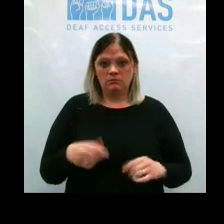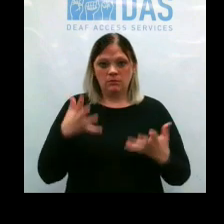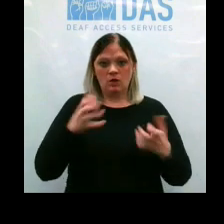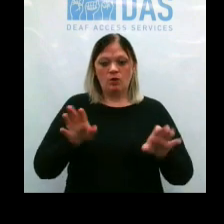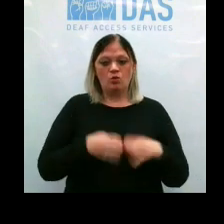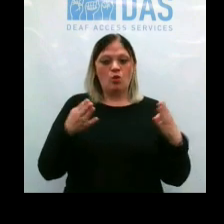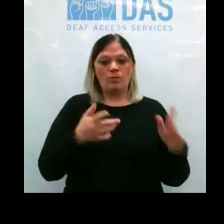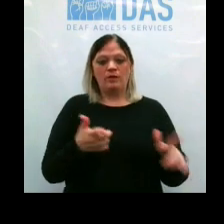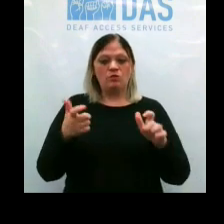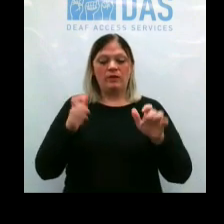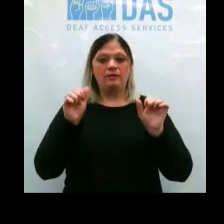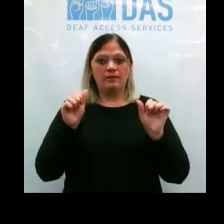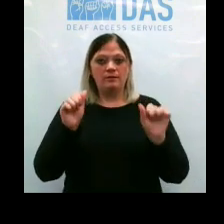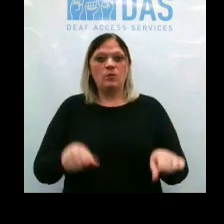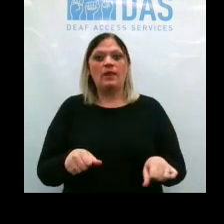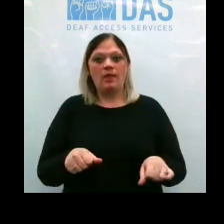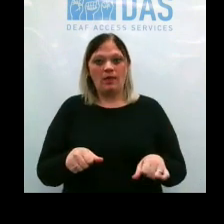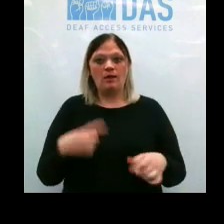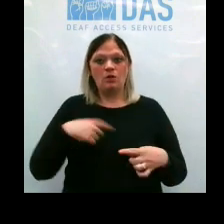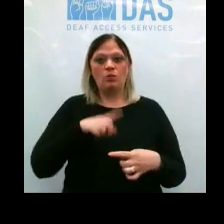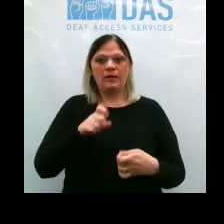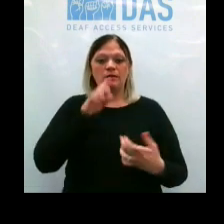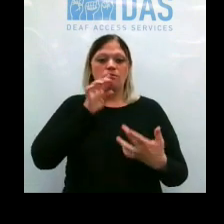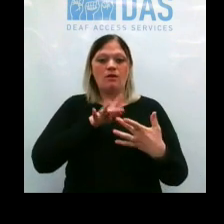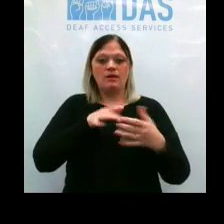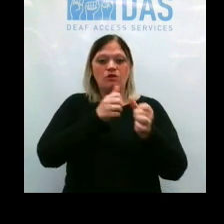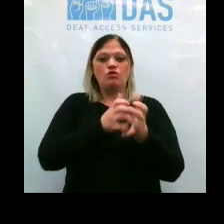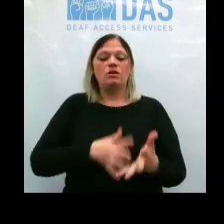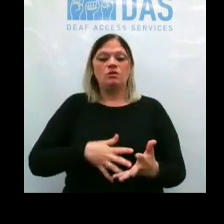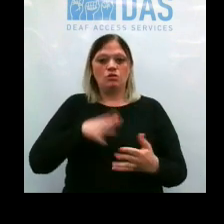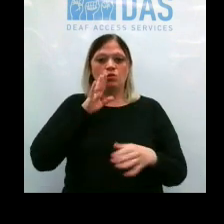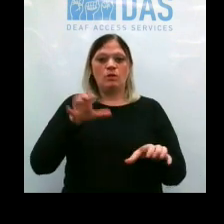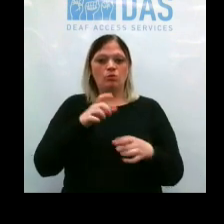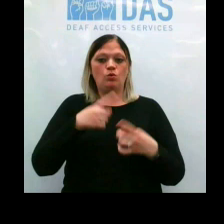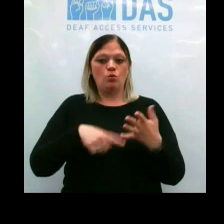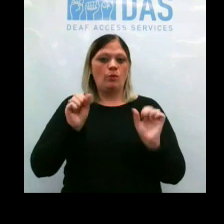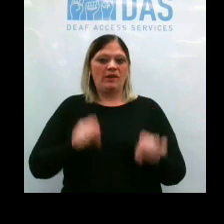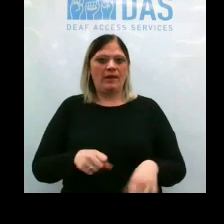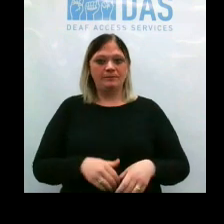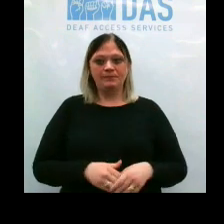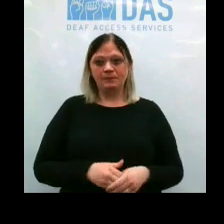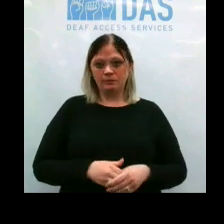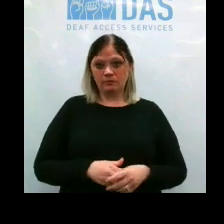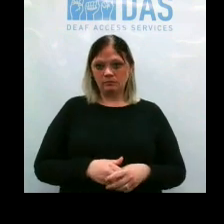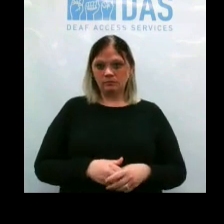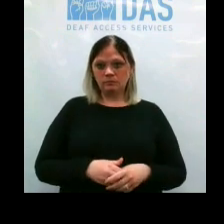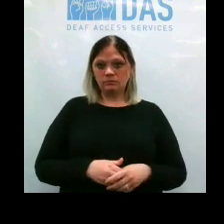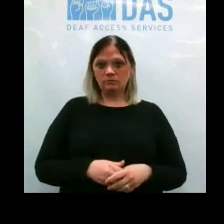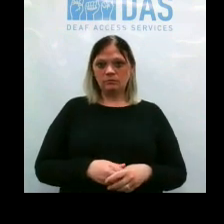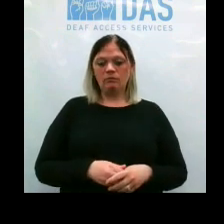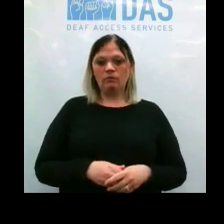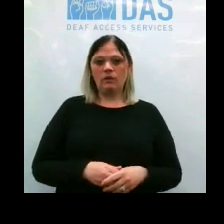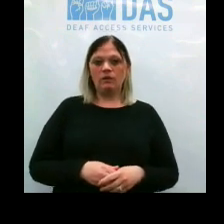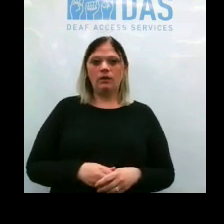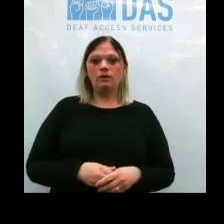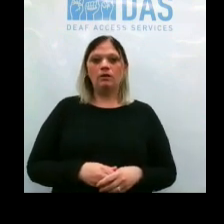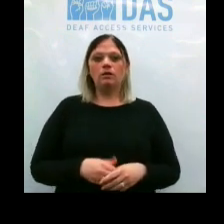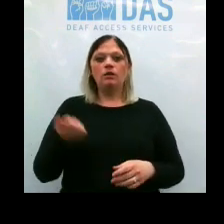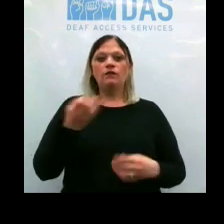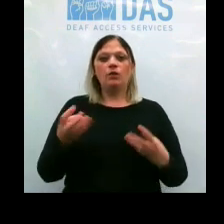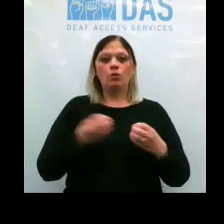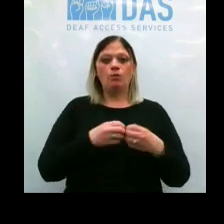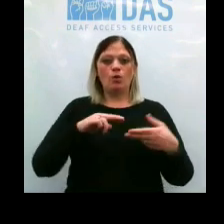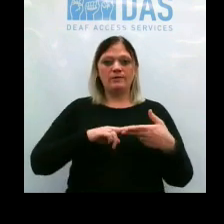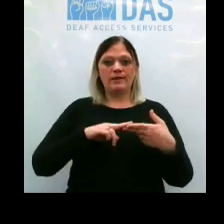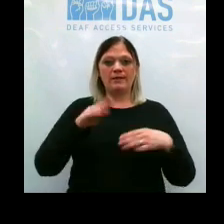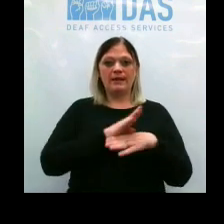because we don't meet the contact tracers. We're going to do what we can to meet the contact tracers. A couple remaining slides